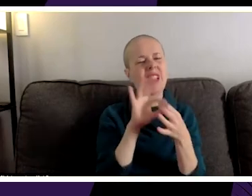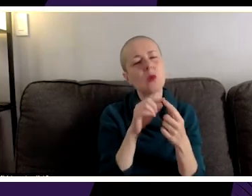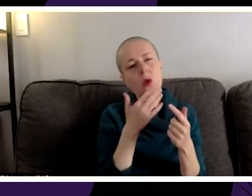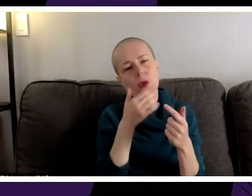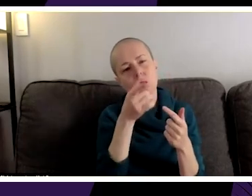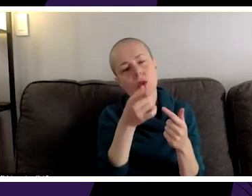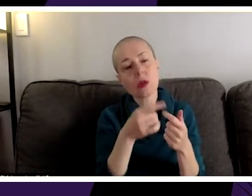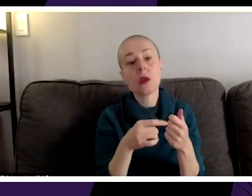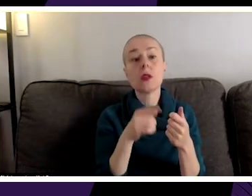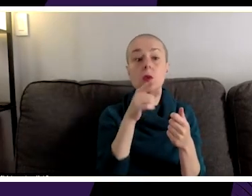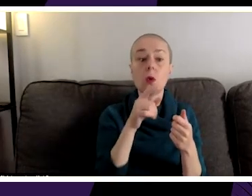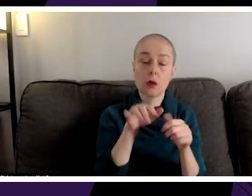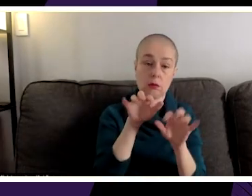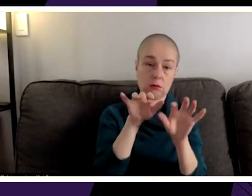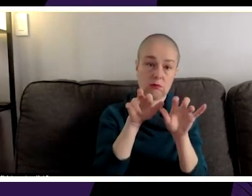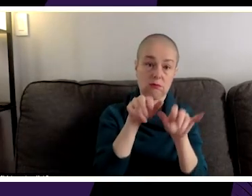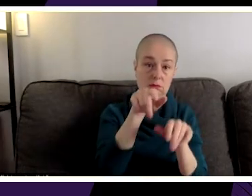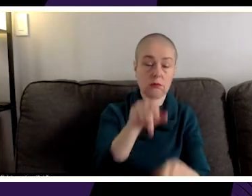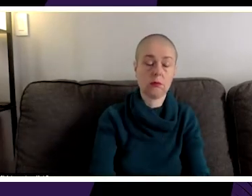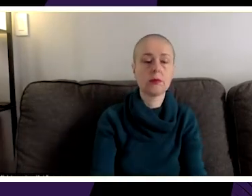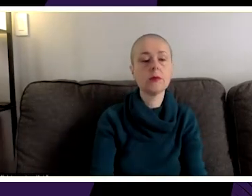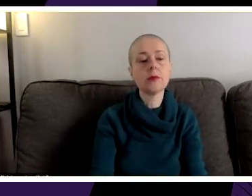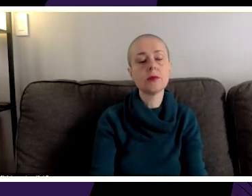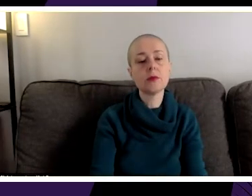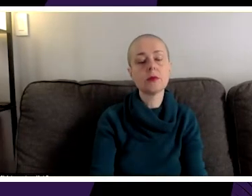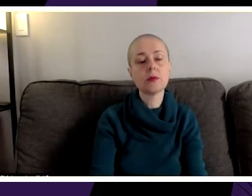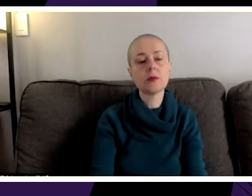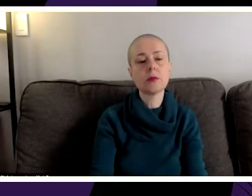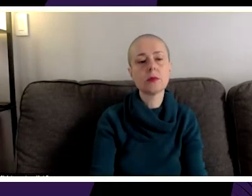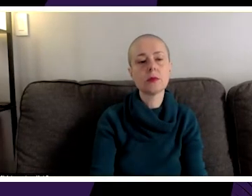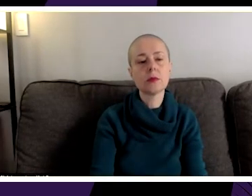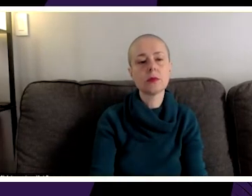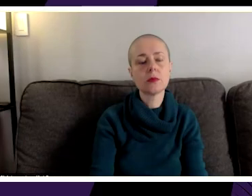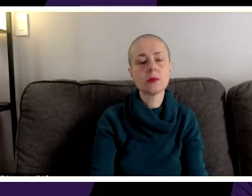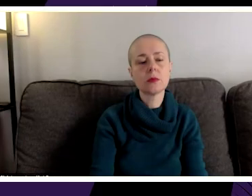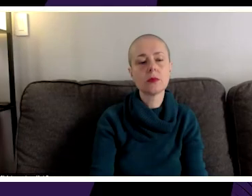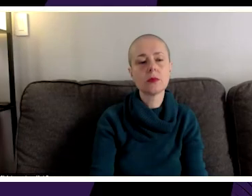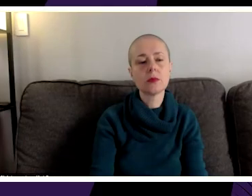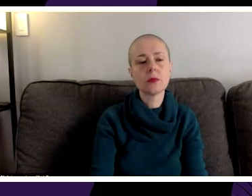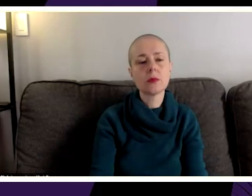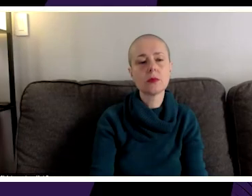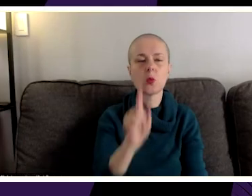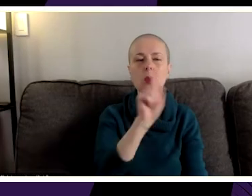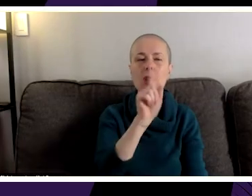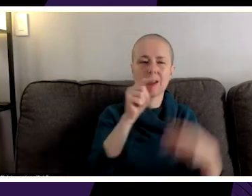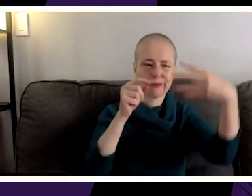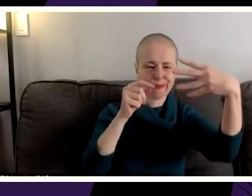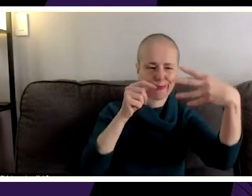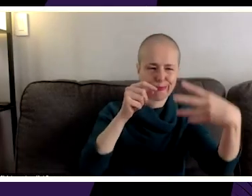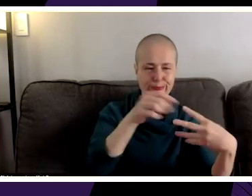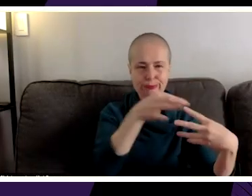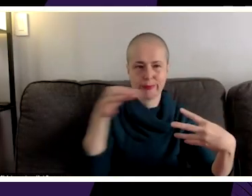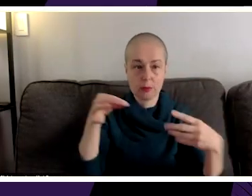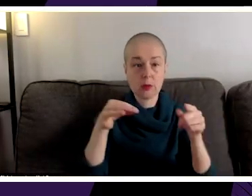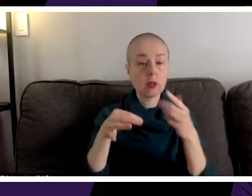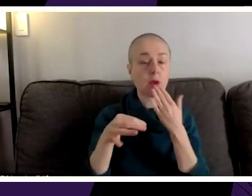can just go here and just simply commit, edit this particular thing, the lines that it adds color. And then I click